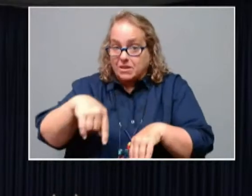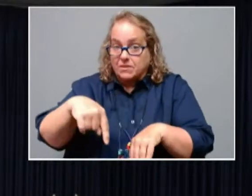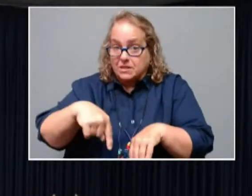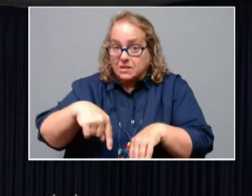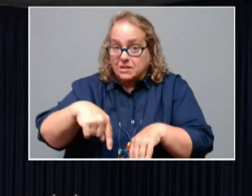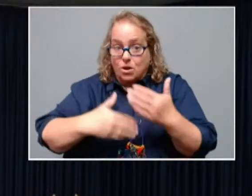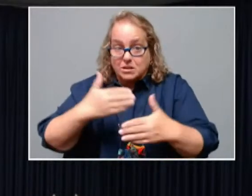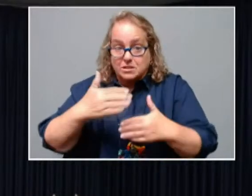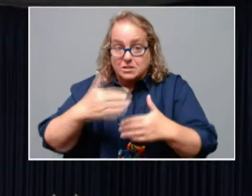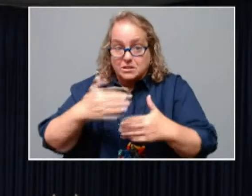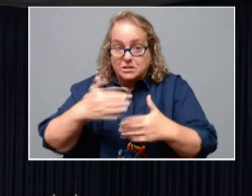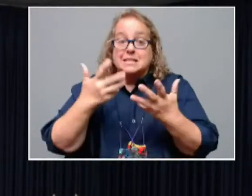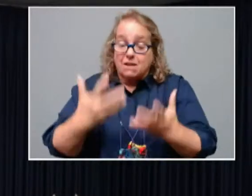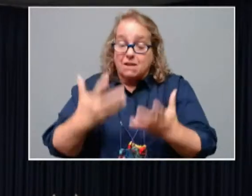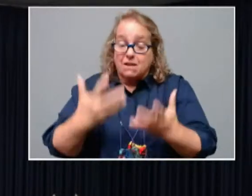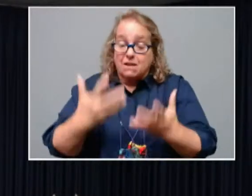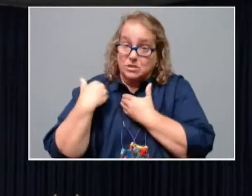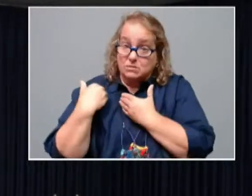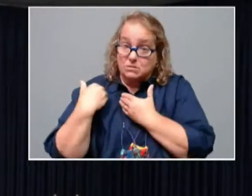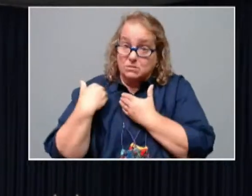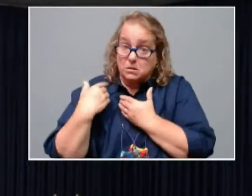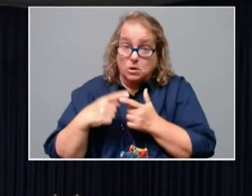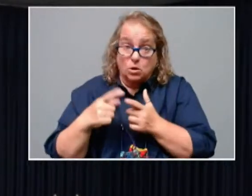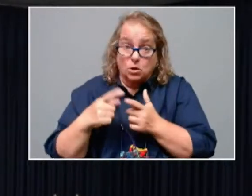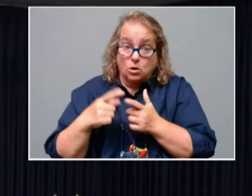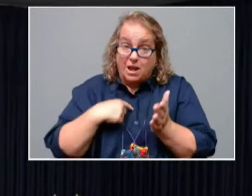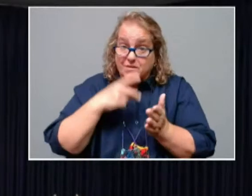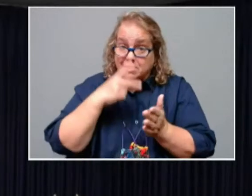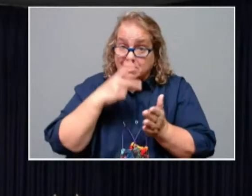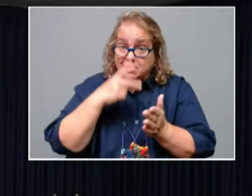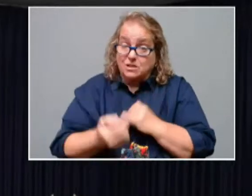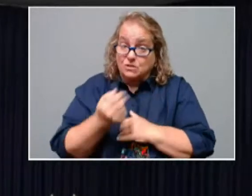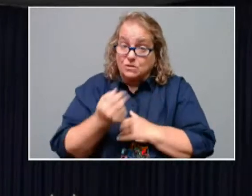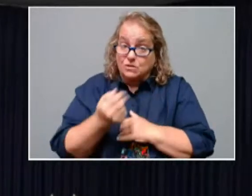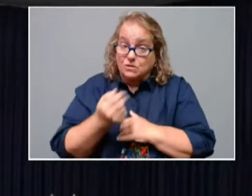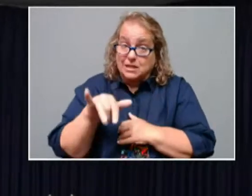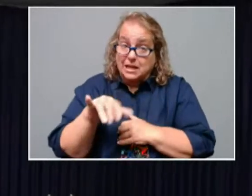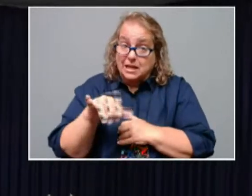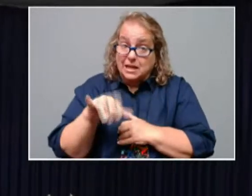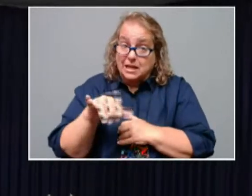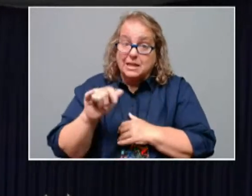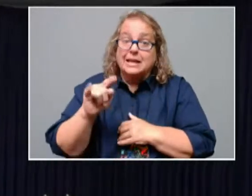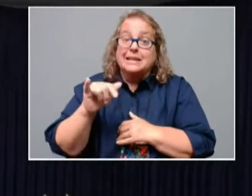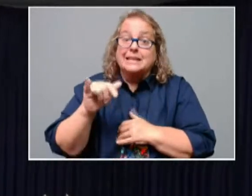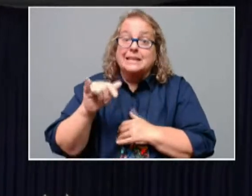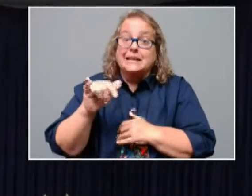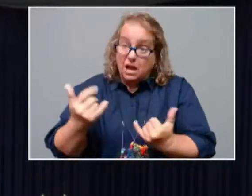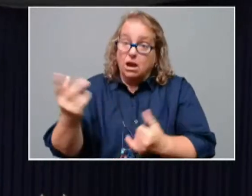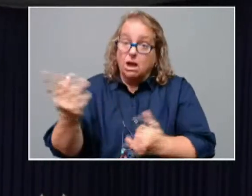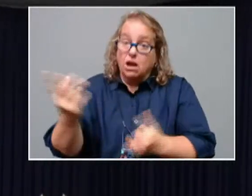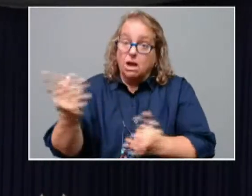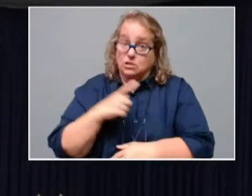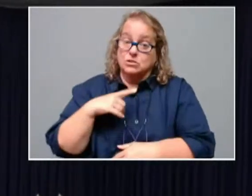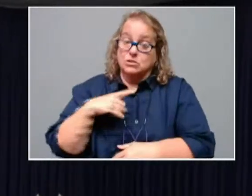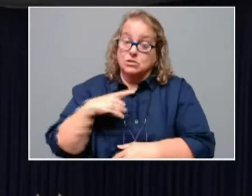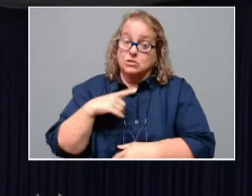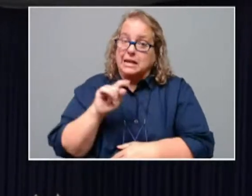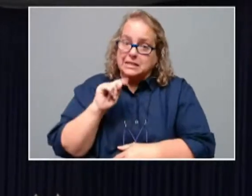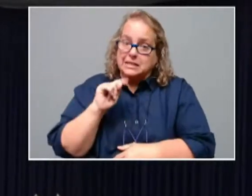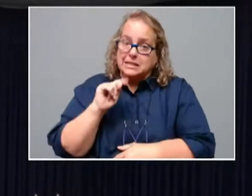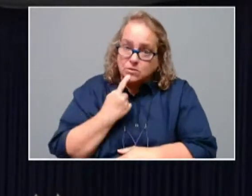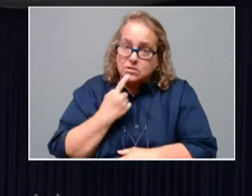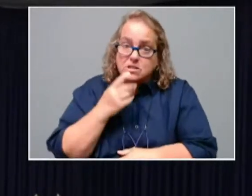heavy responsibility, but what I've seen in the last couple of days is it's being taken seriously, and I hope good decisions will be made, and